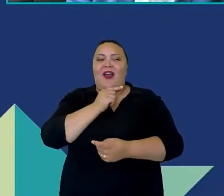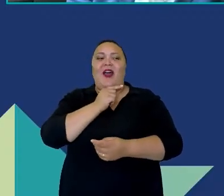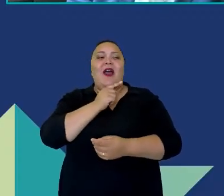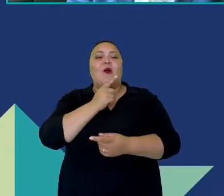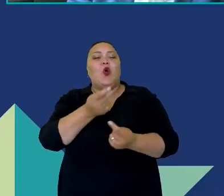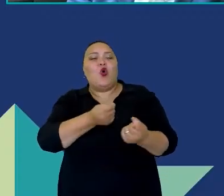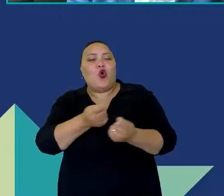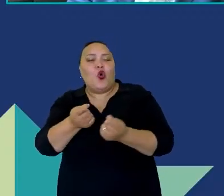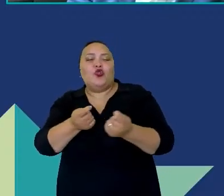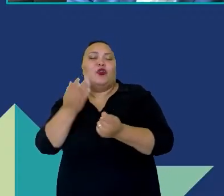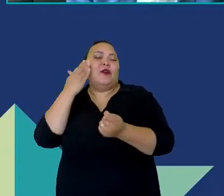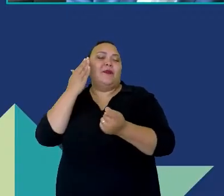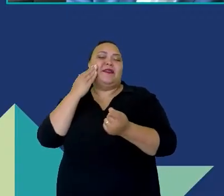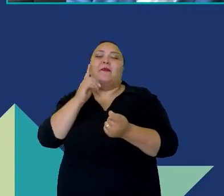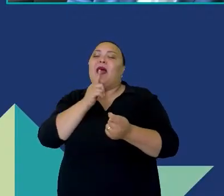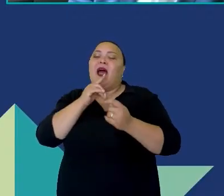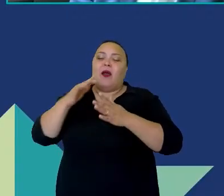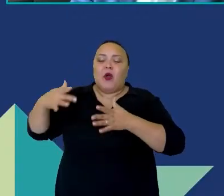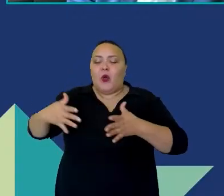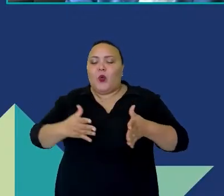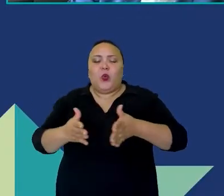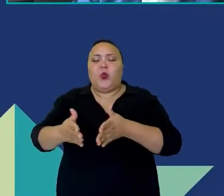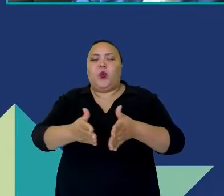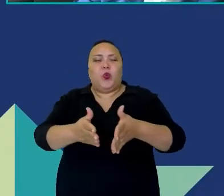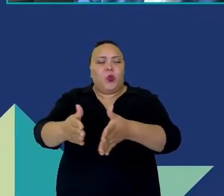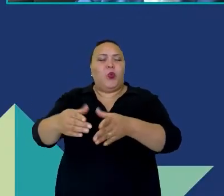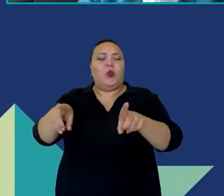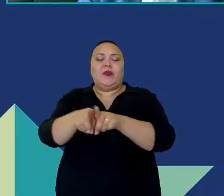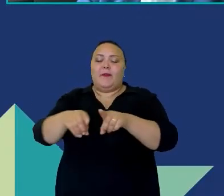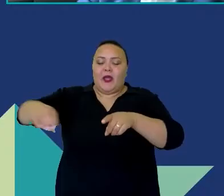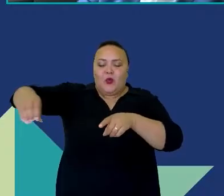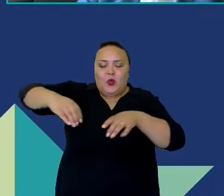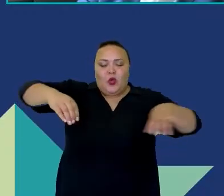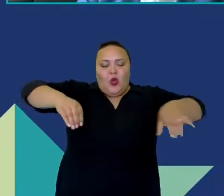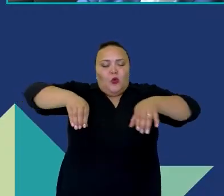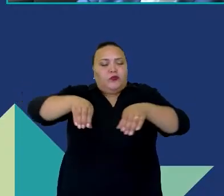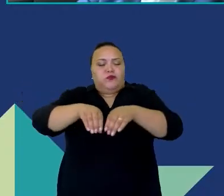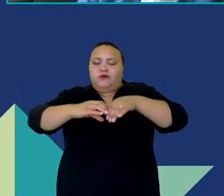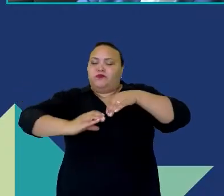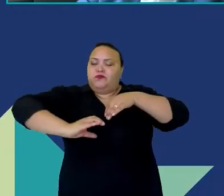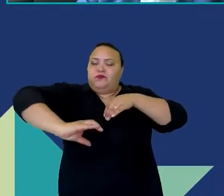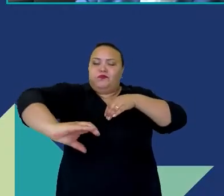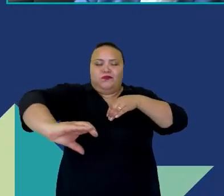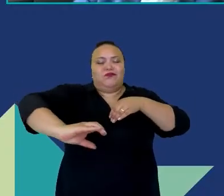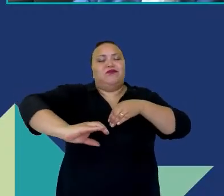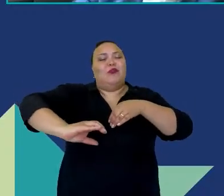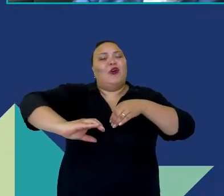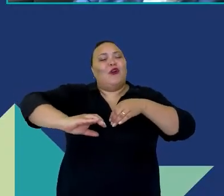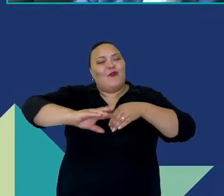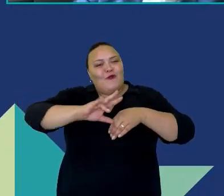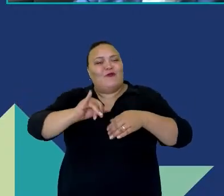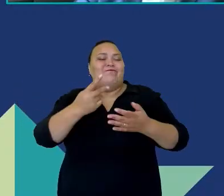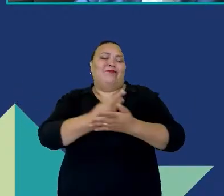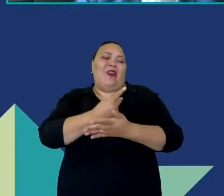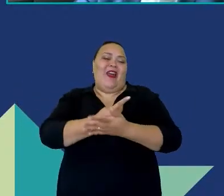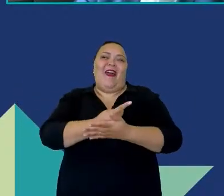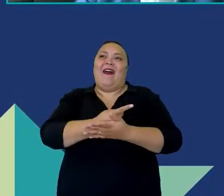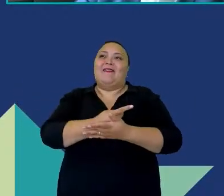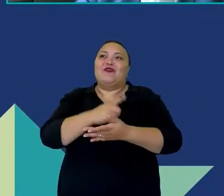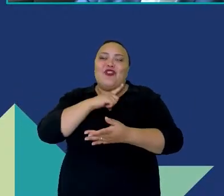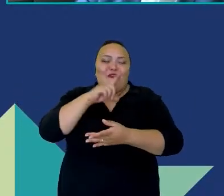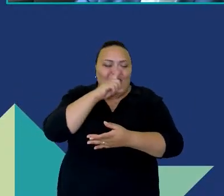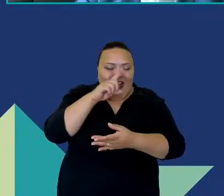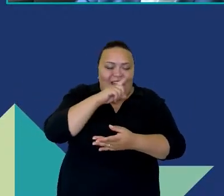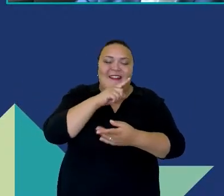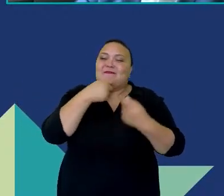that basically was spotted but was not fixed. And unfortunately, this was 268 people